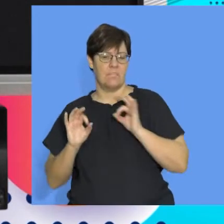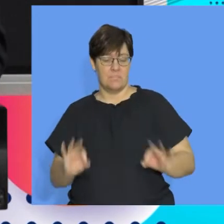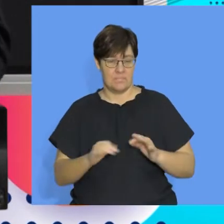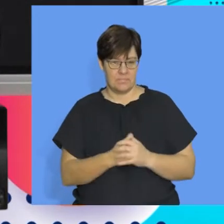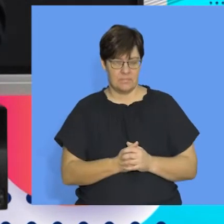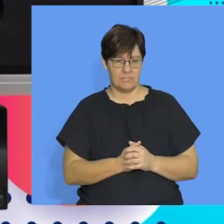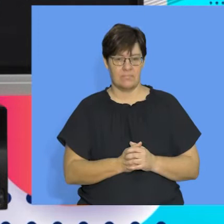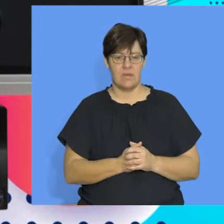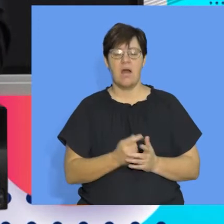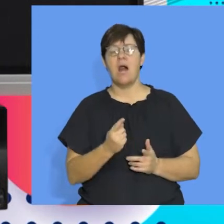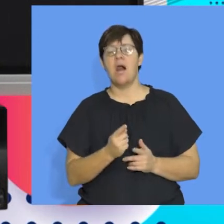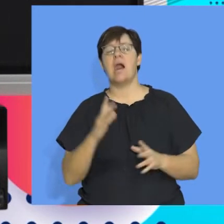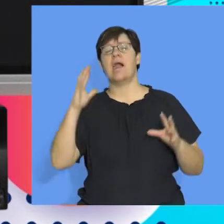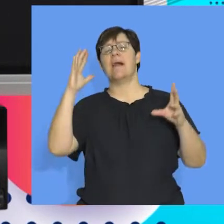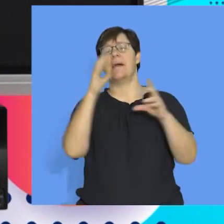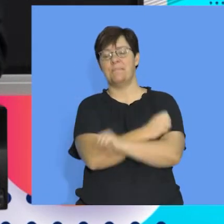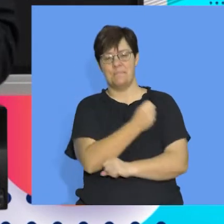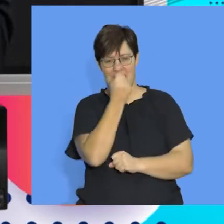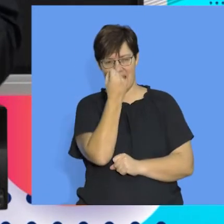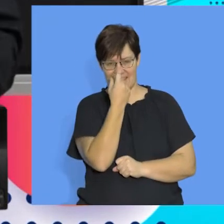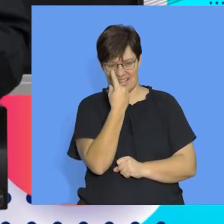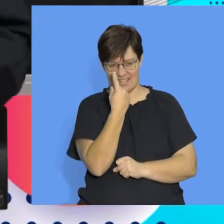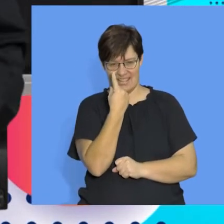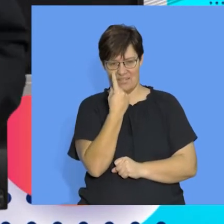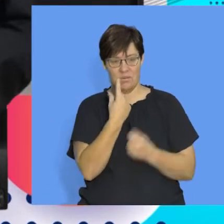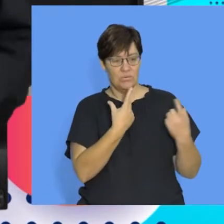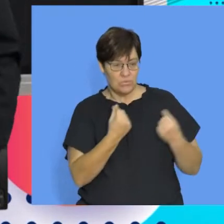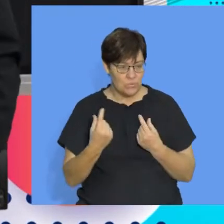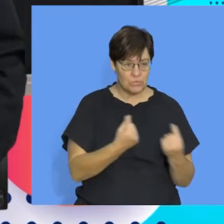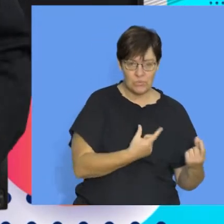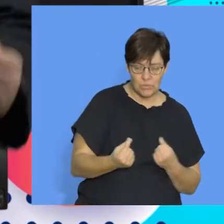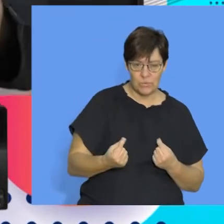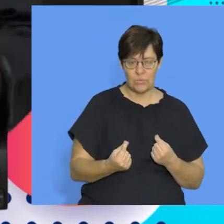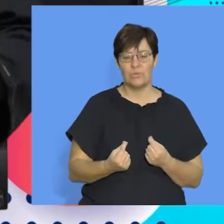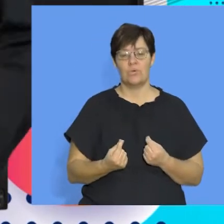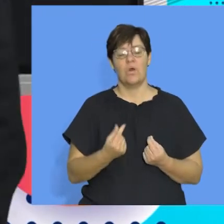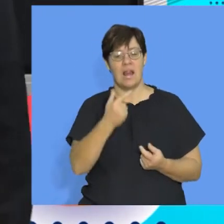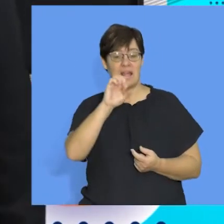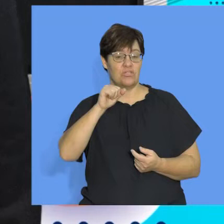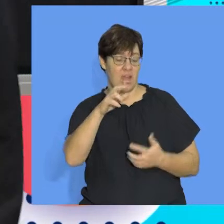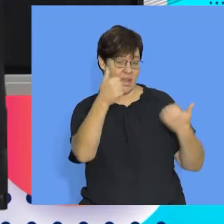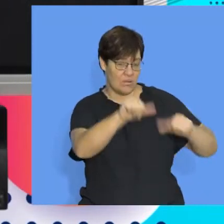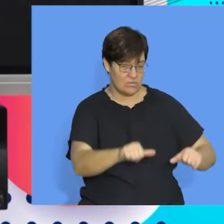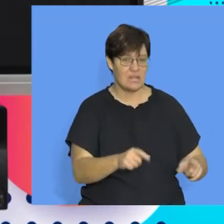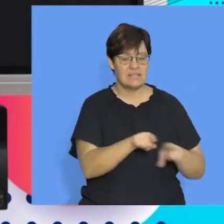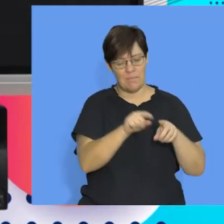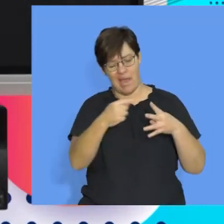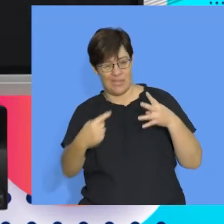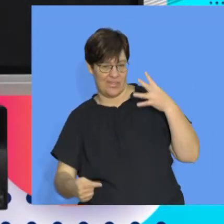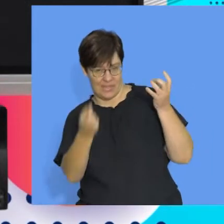this will make it much easier for you to understand when you're doing the actual ledger accounts and related